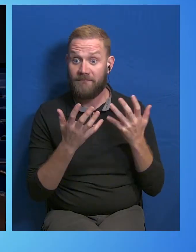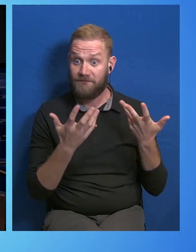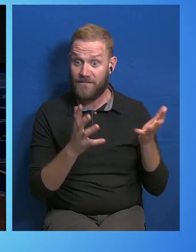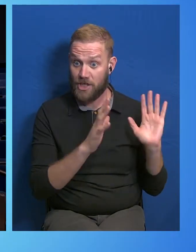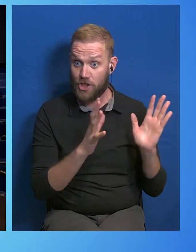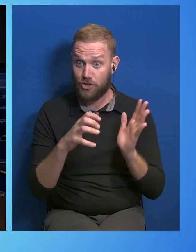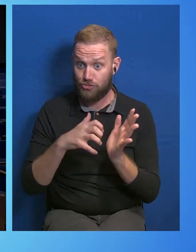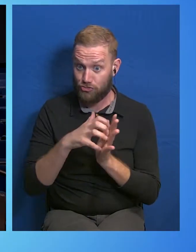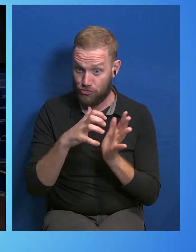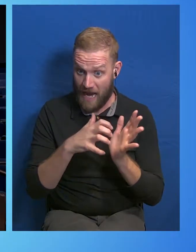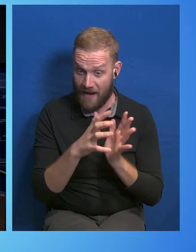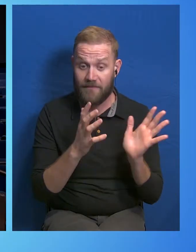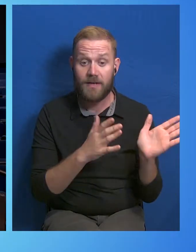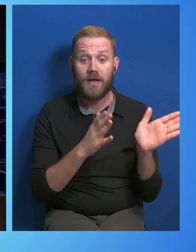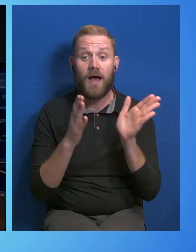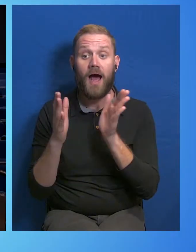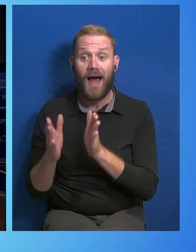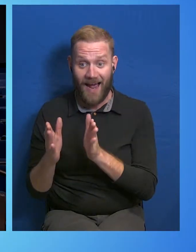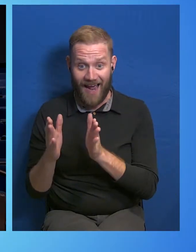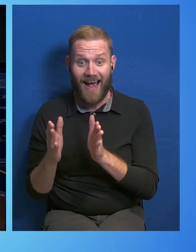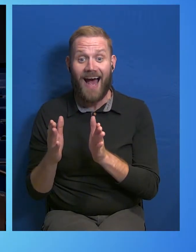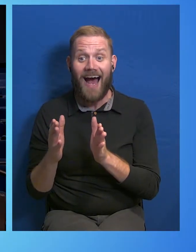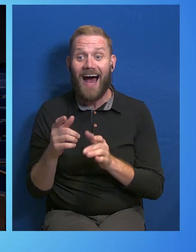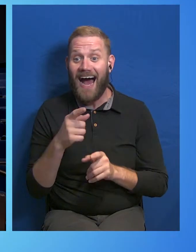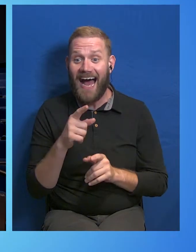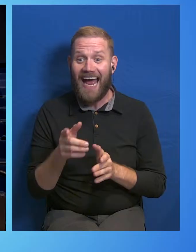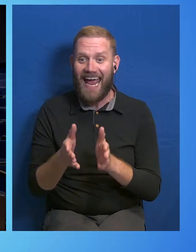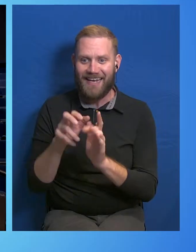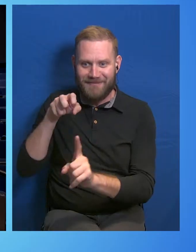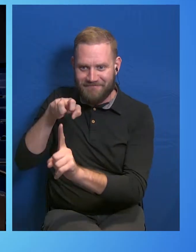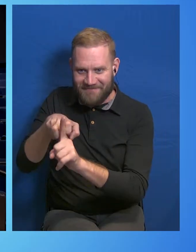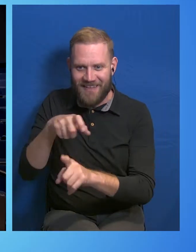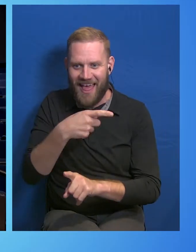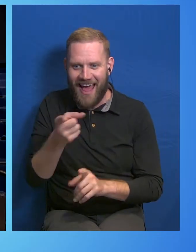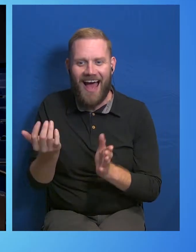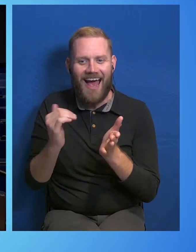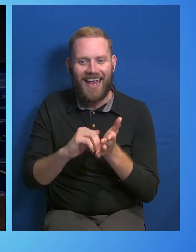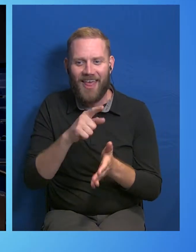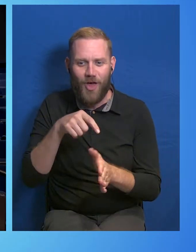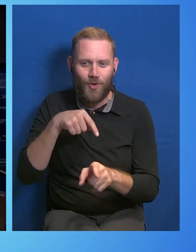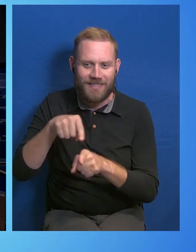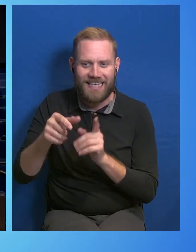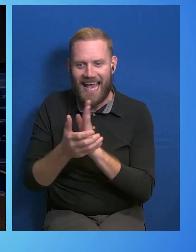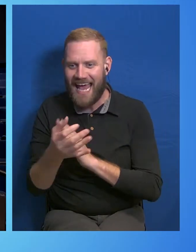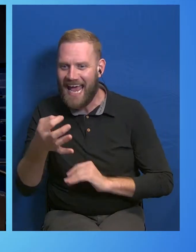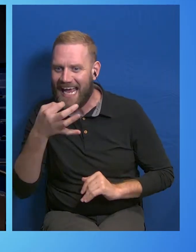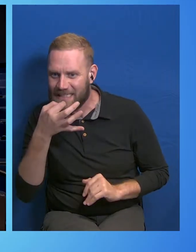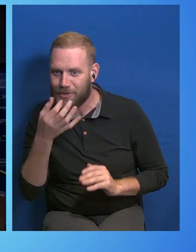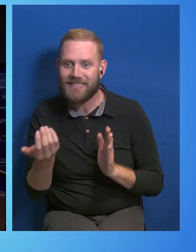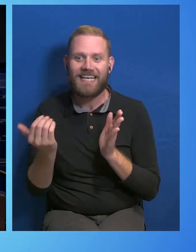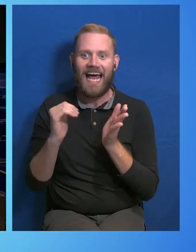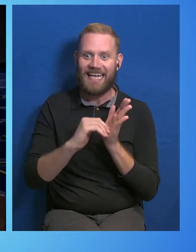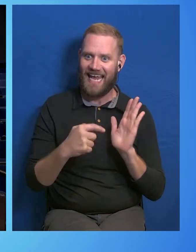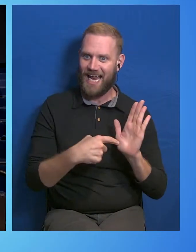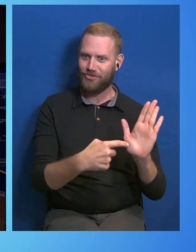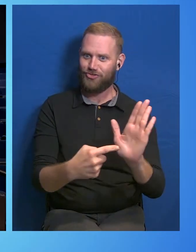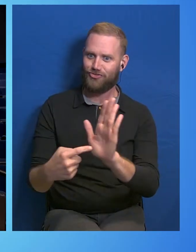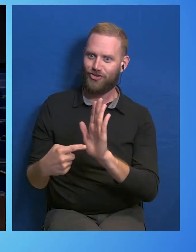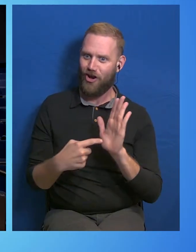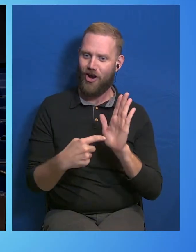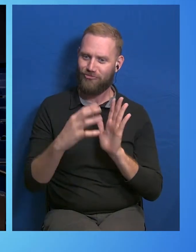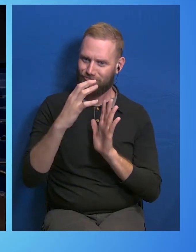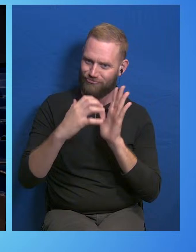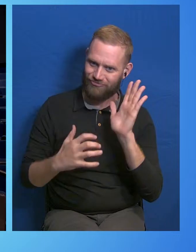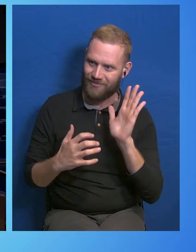I went back to my subject matter experts to make sure that I had